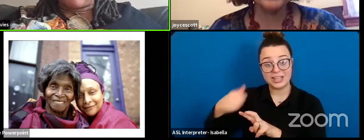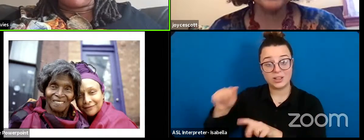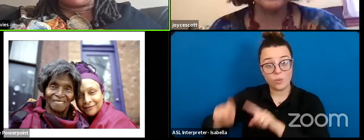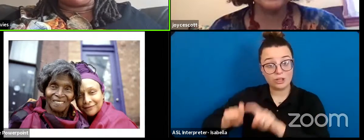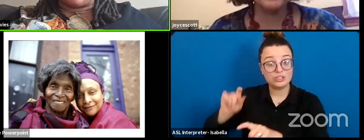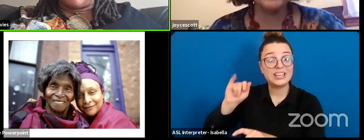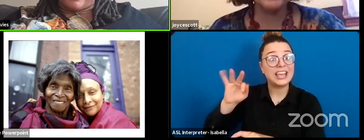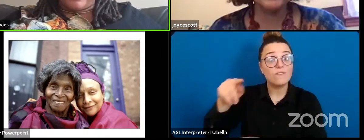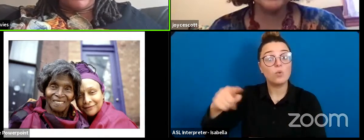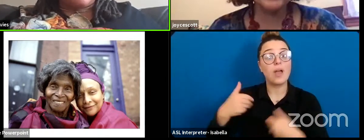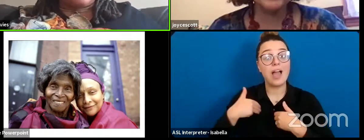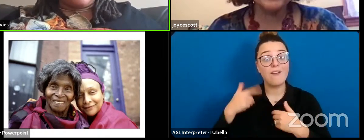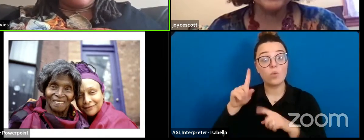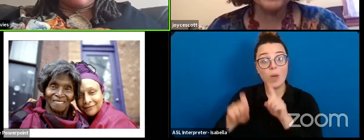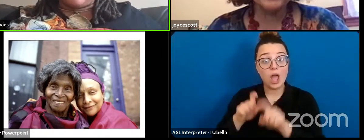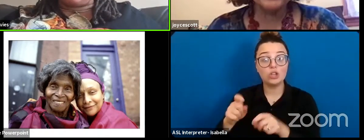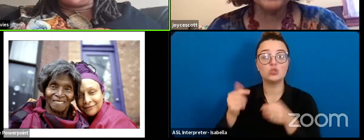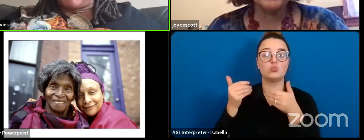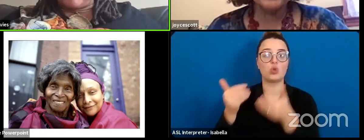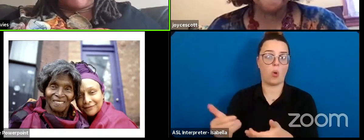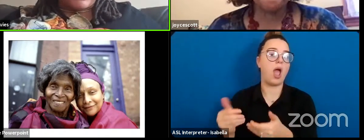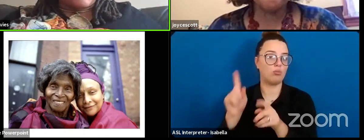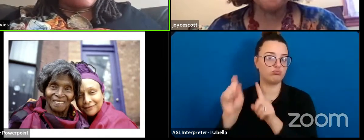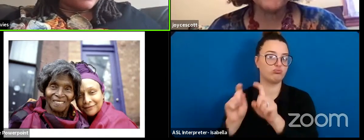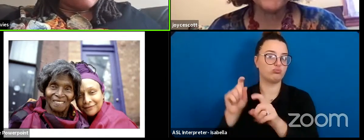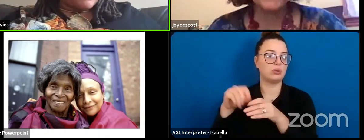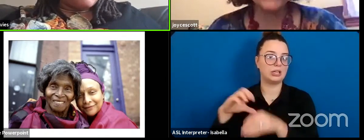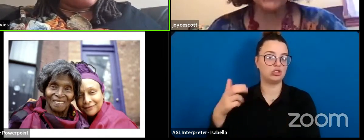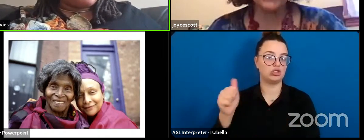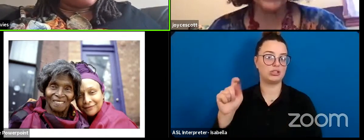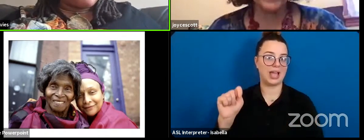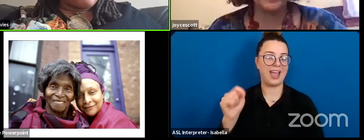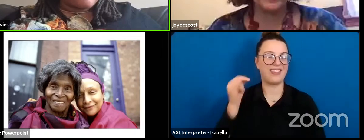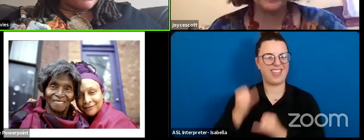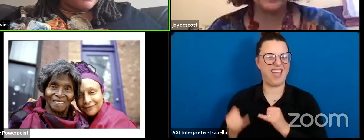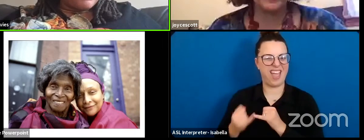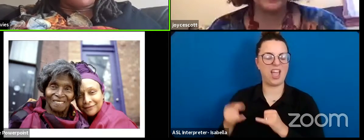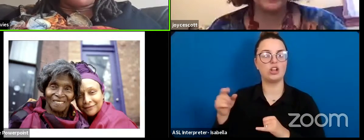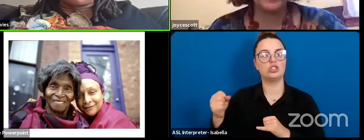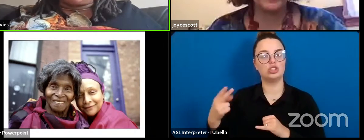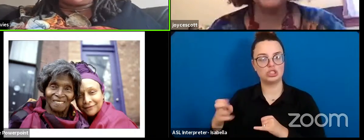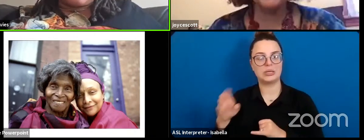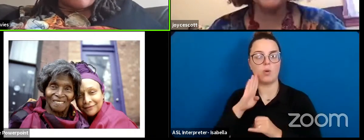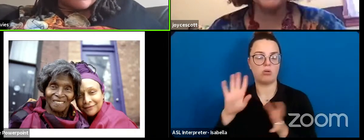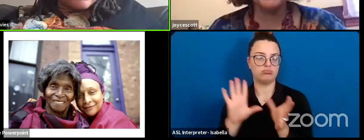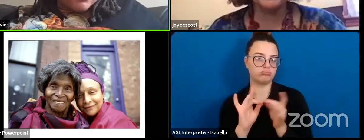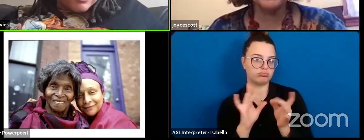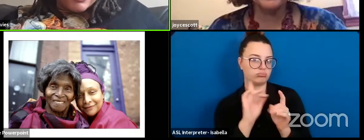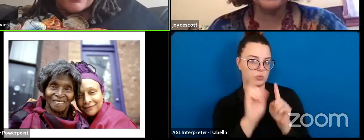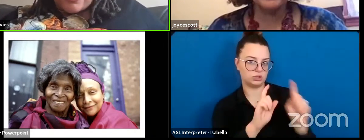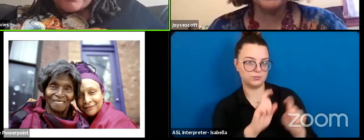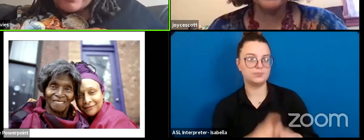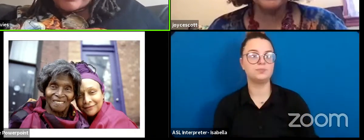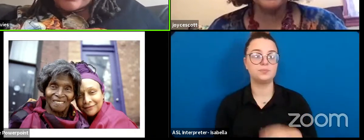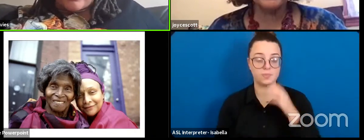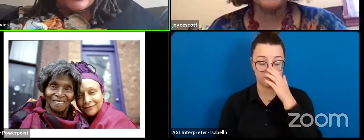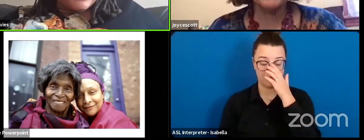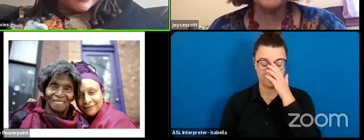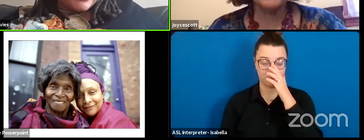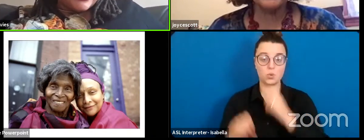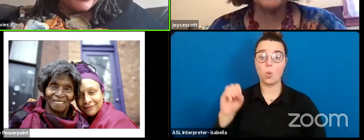them in the chat room, and at the end, she will speak those questions out loud. Oral historians are concerned